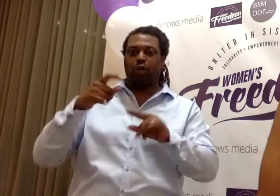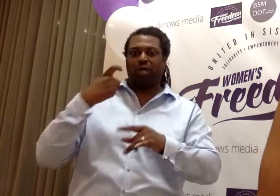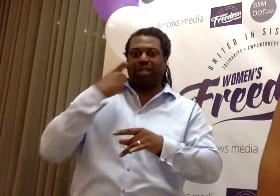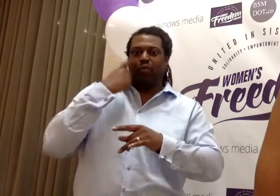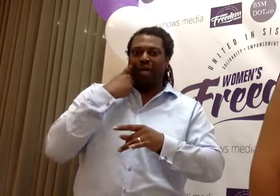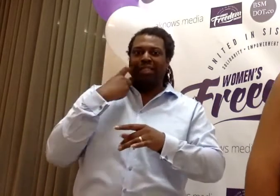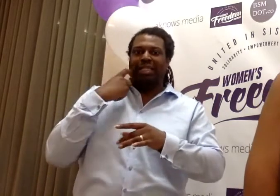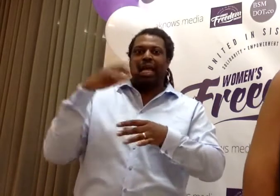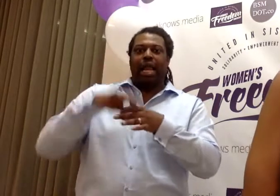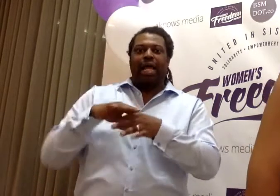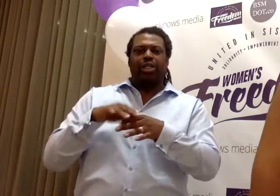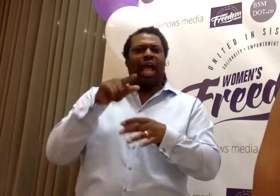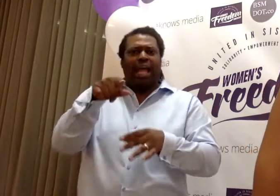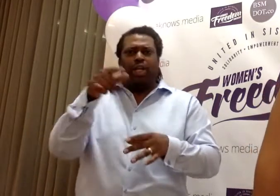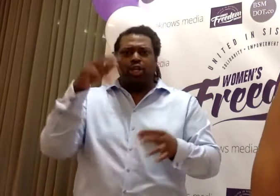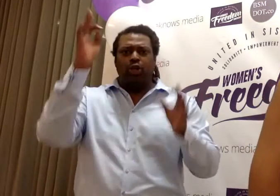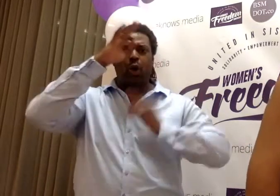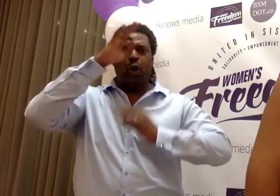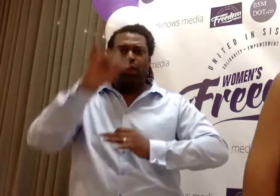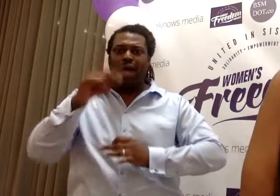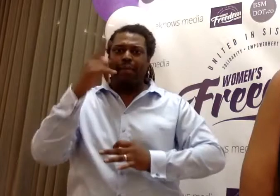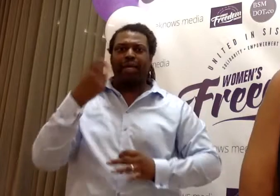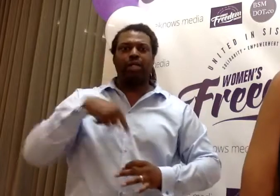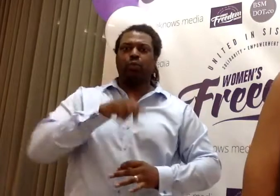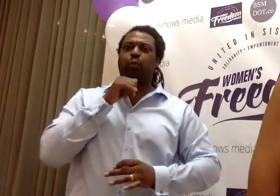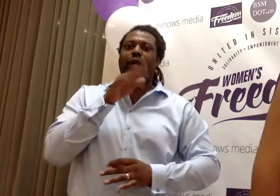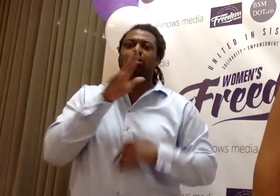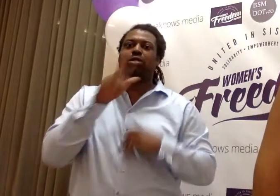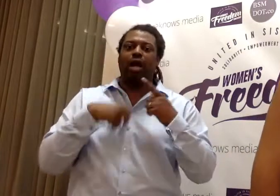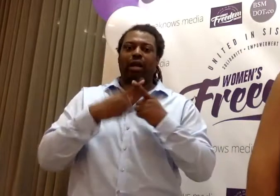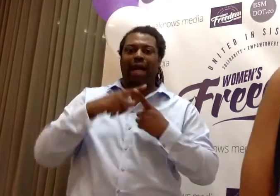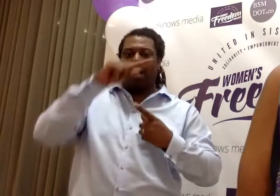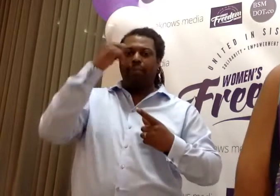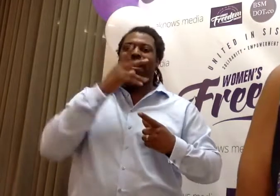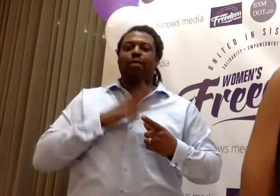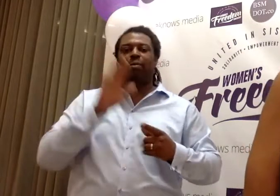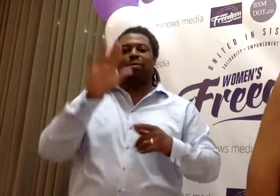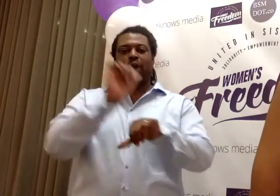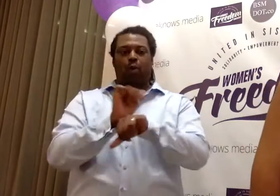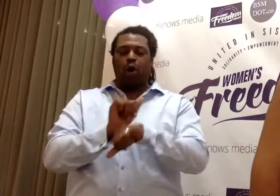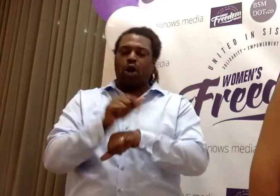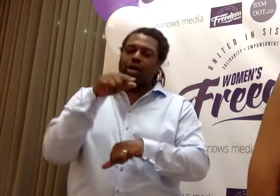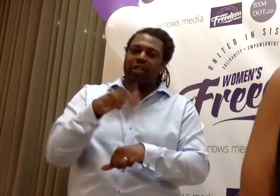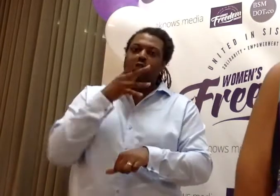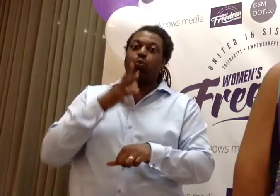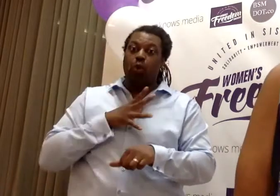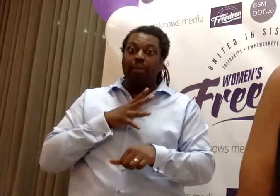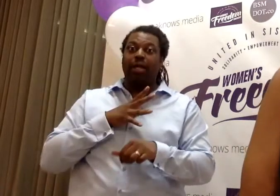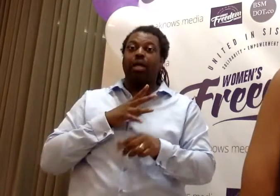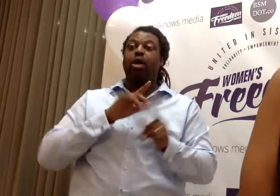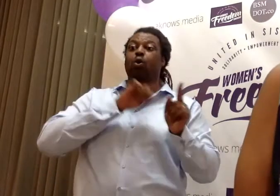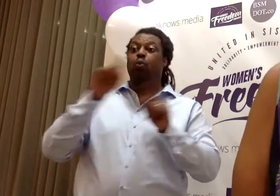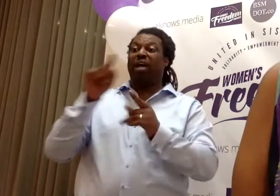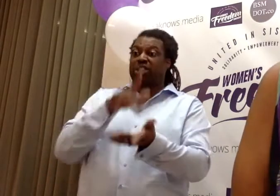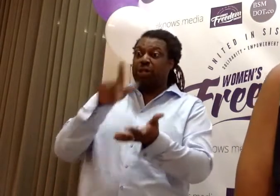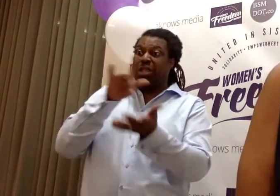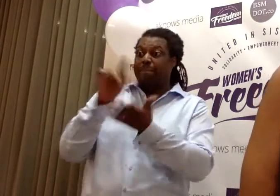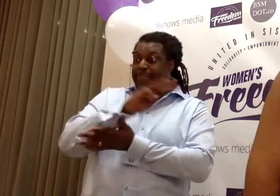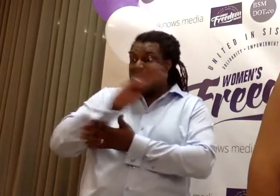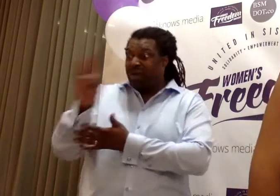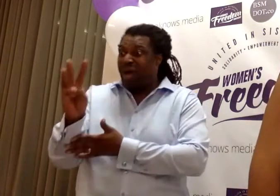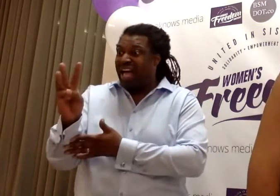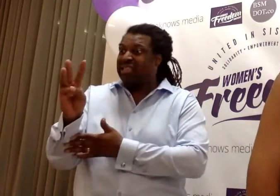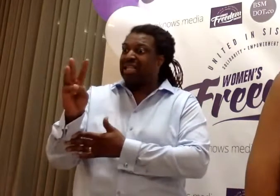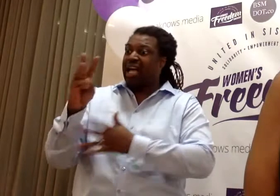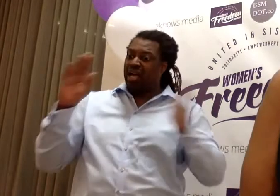that because we don't talk about the work that Black women are doing. This woman went into the Midwest and galvanized